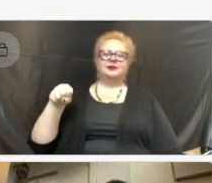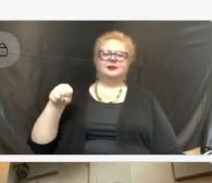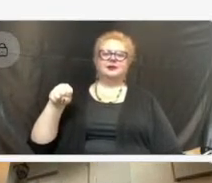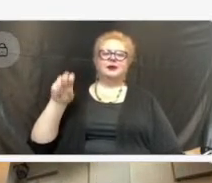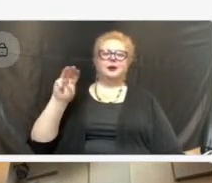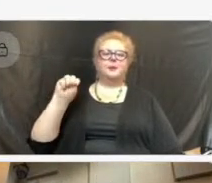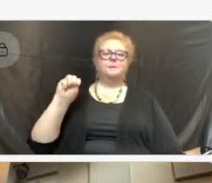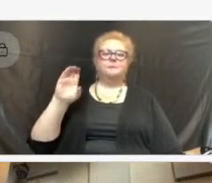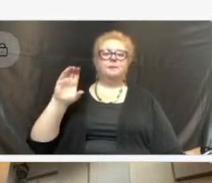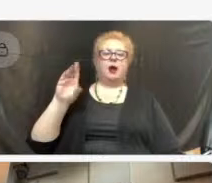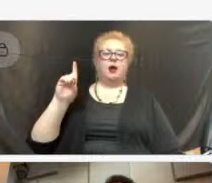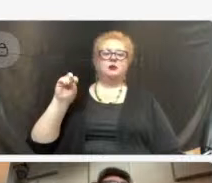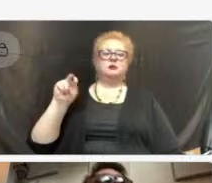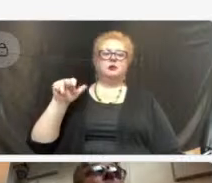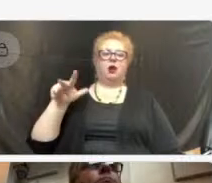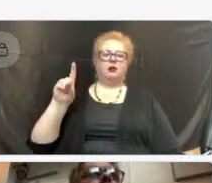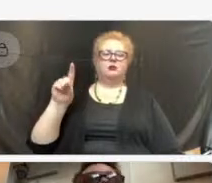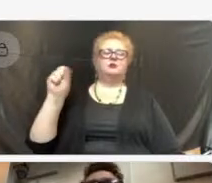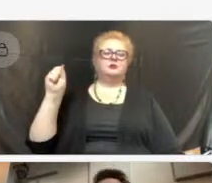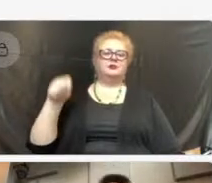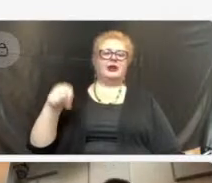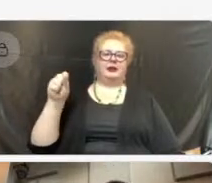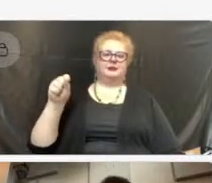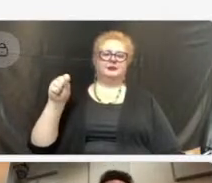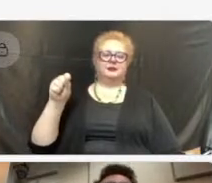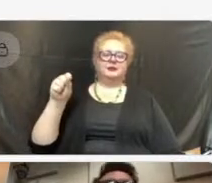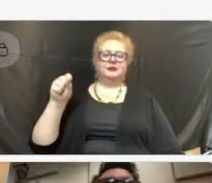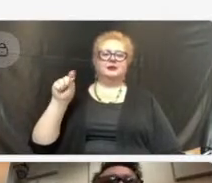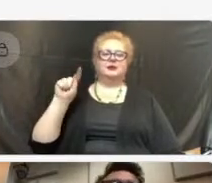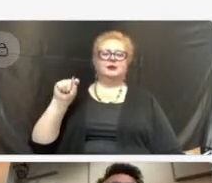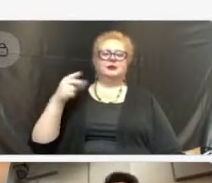McDonald, Yes. Thomas,